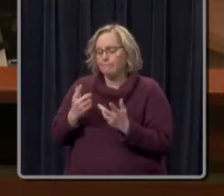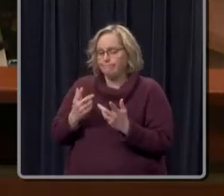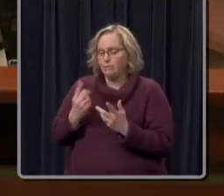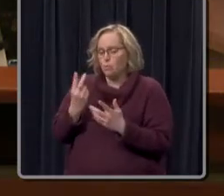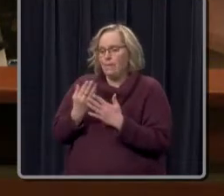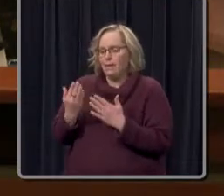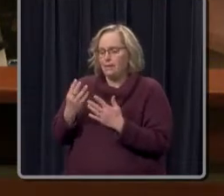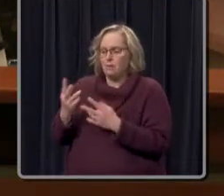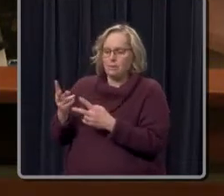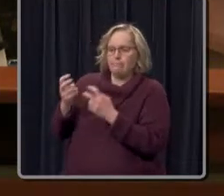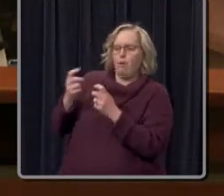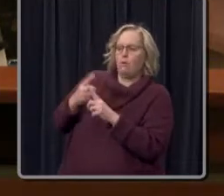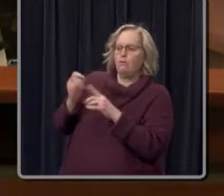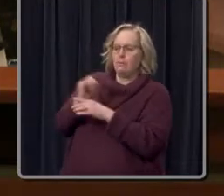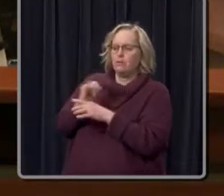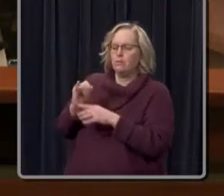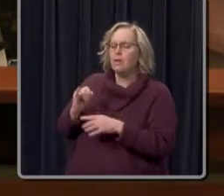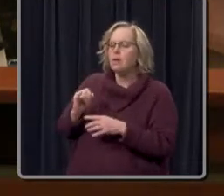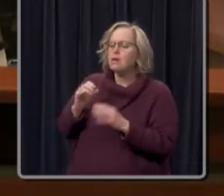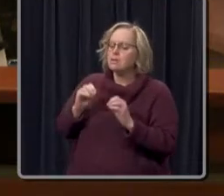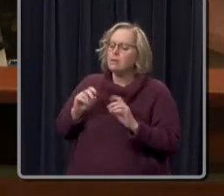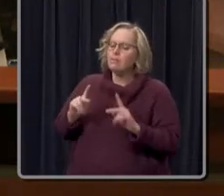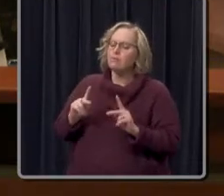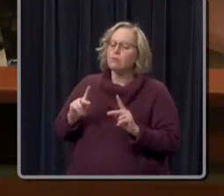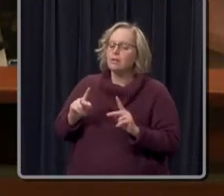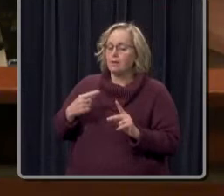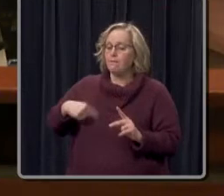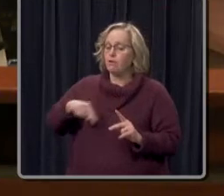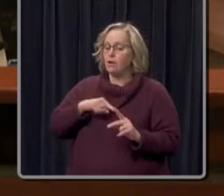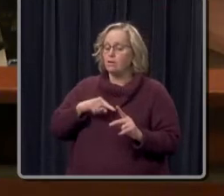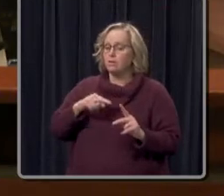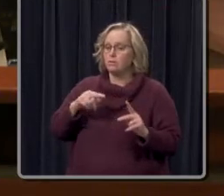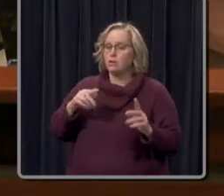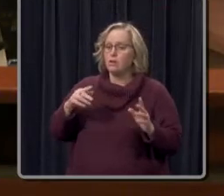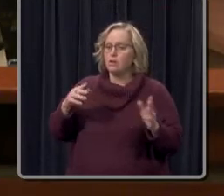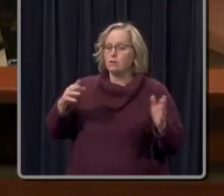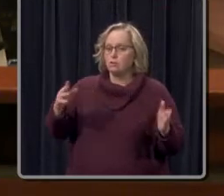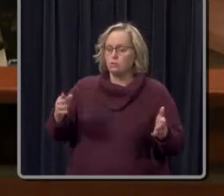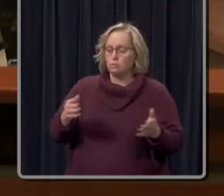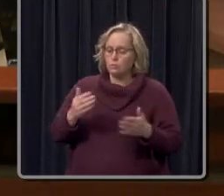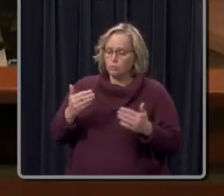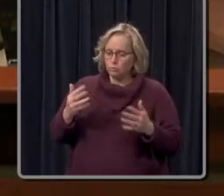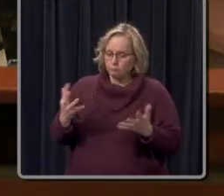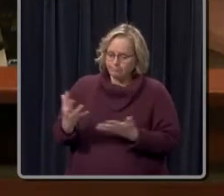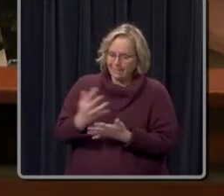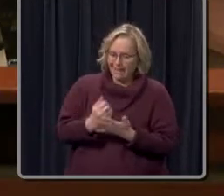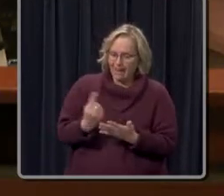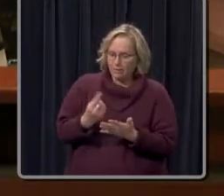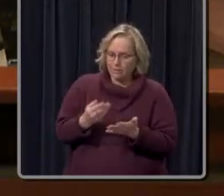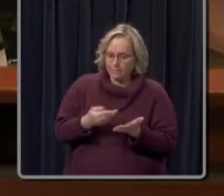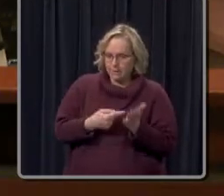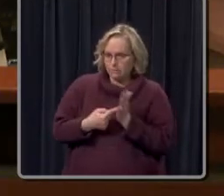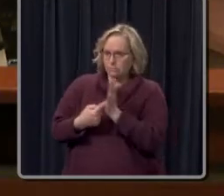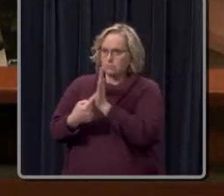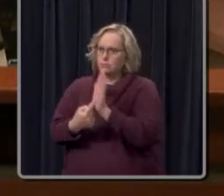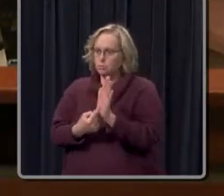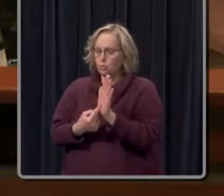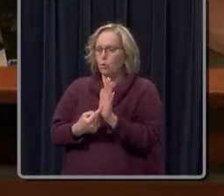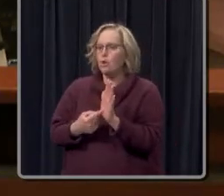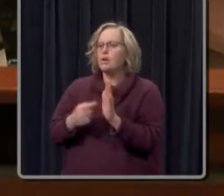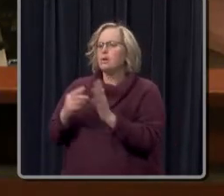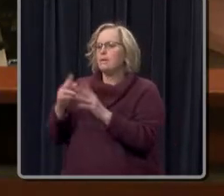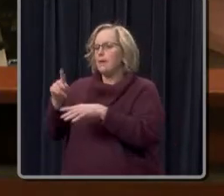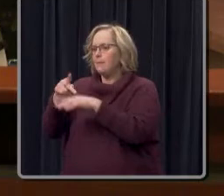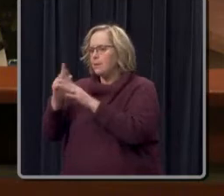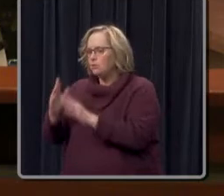But it's really an opportunity for us to put a platform in front of our administrators, our school teams, and eventually our teachers that gives them the ability